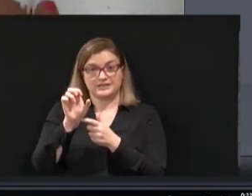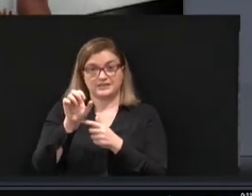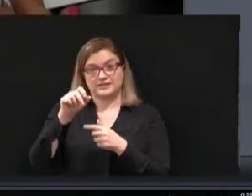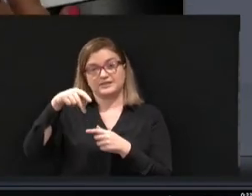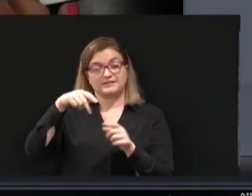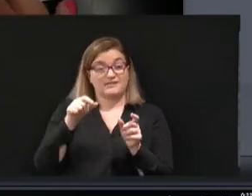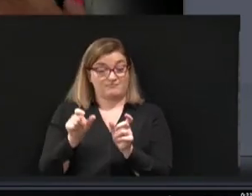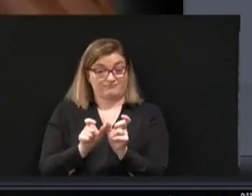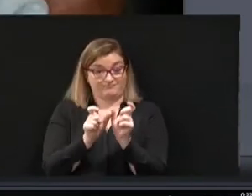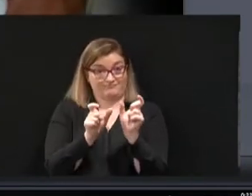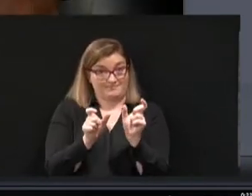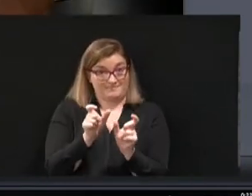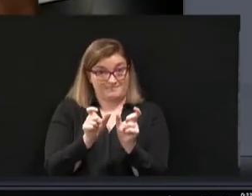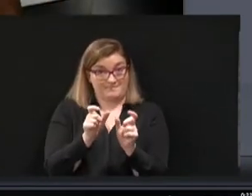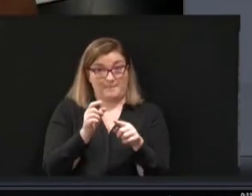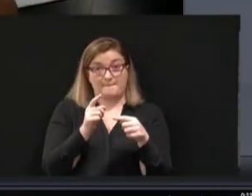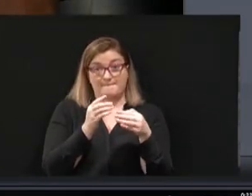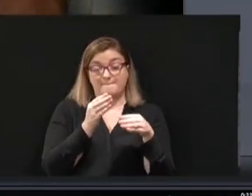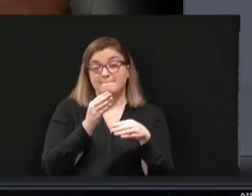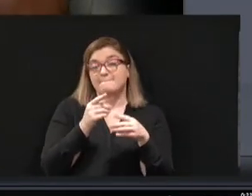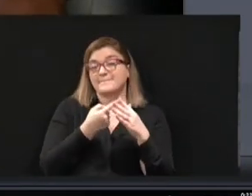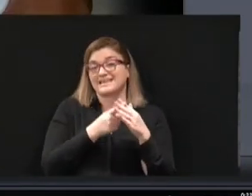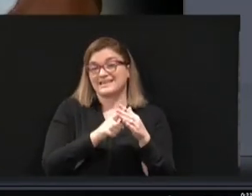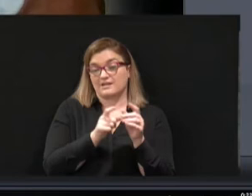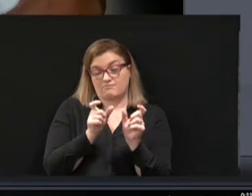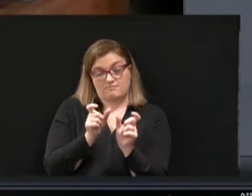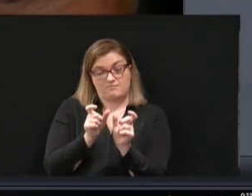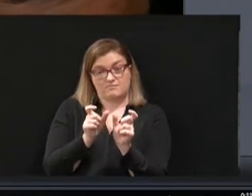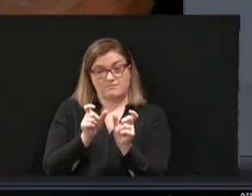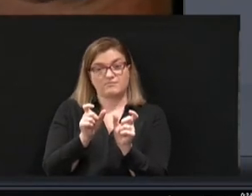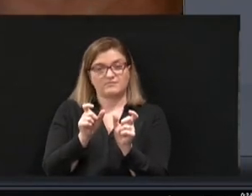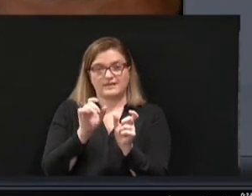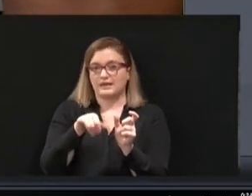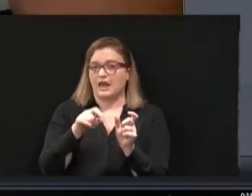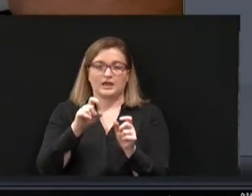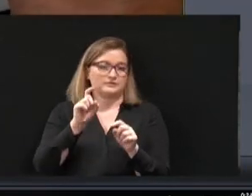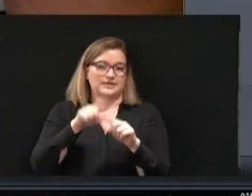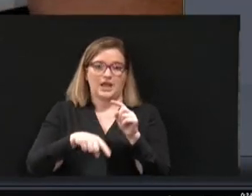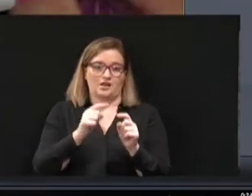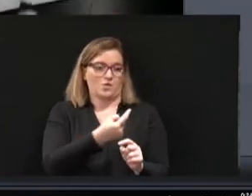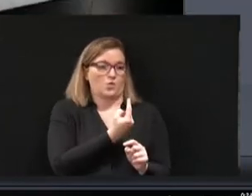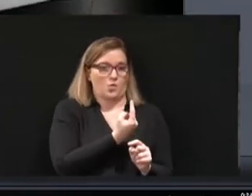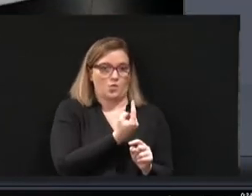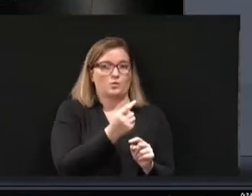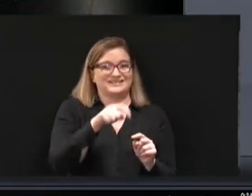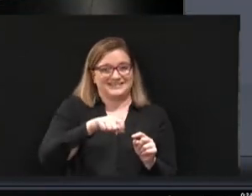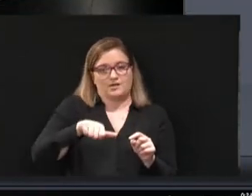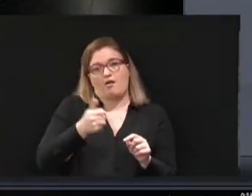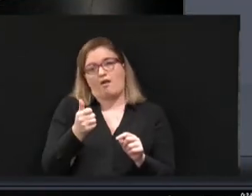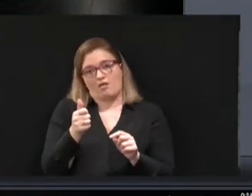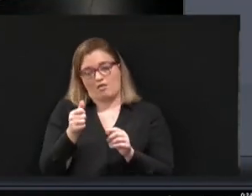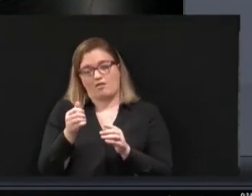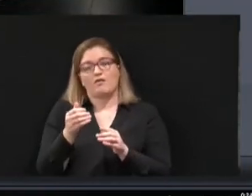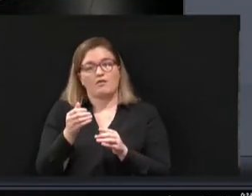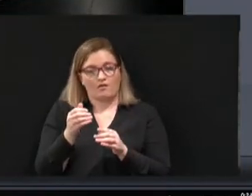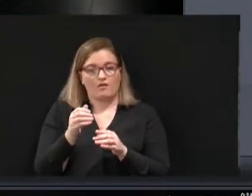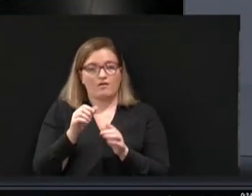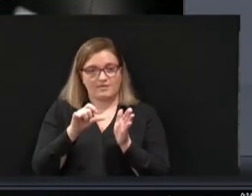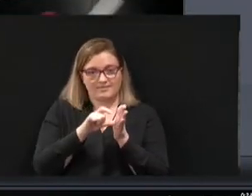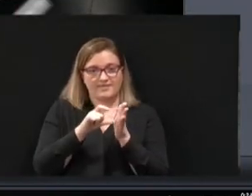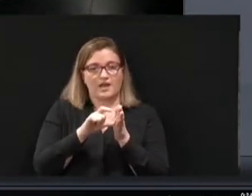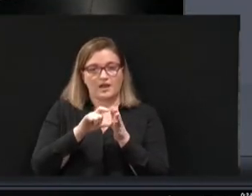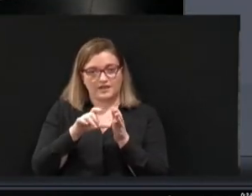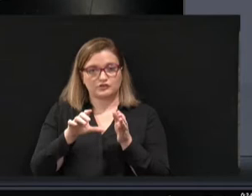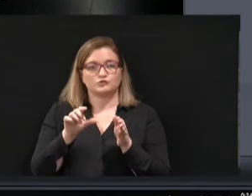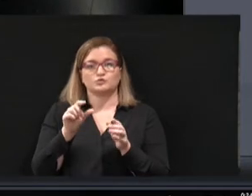the Latin struct really isn't a word that can stand by itself. It is the